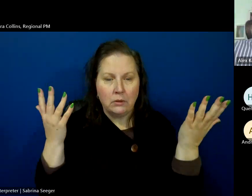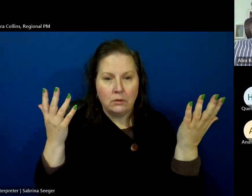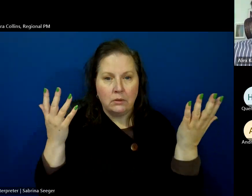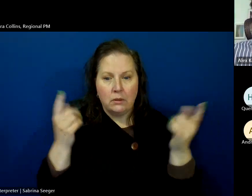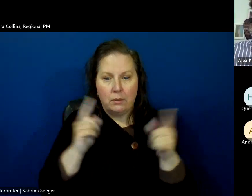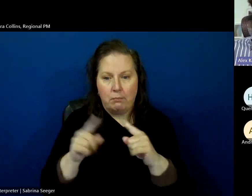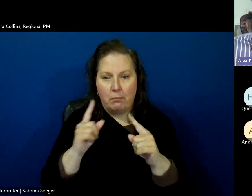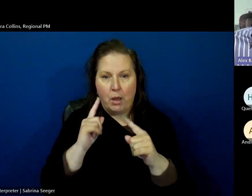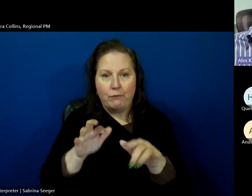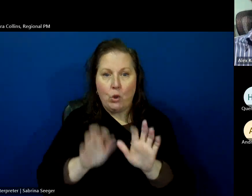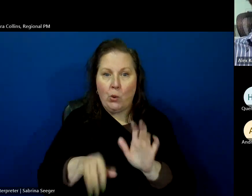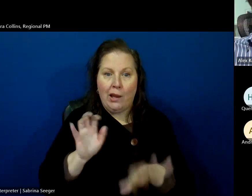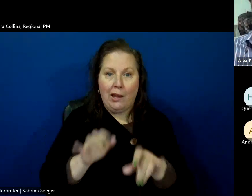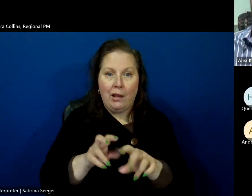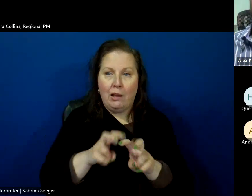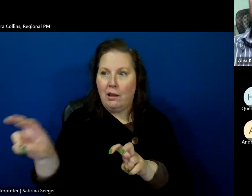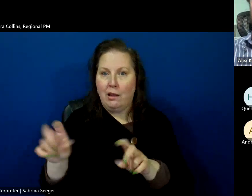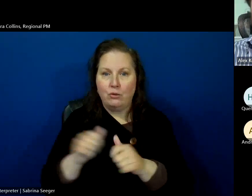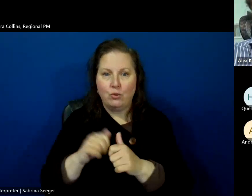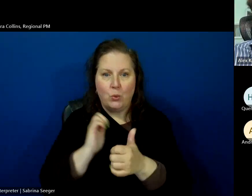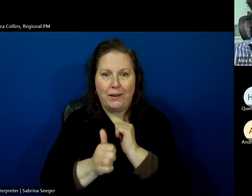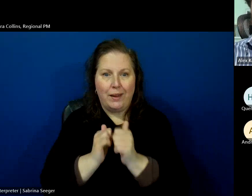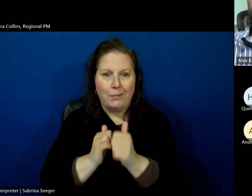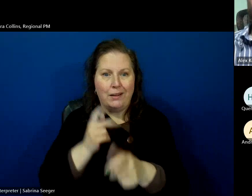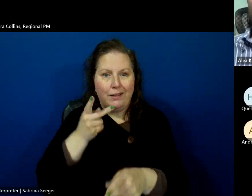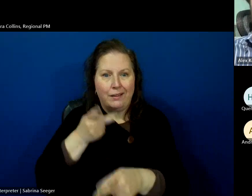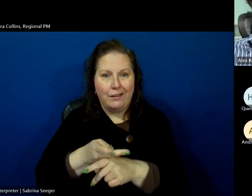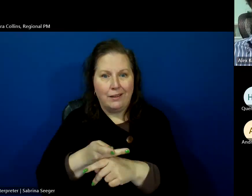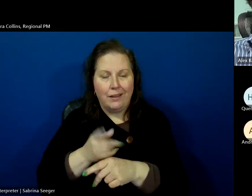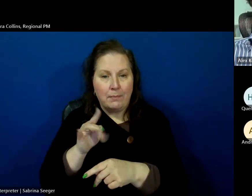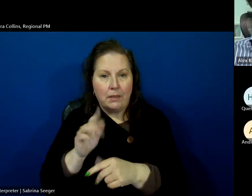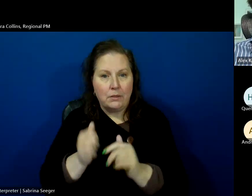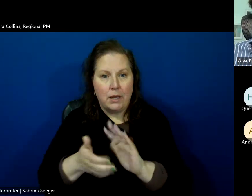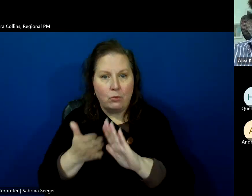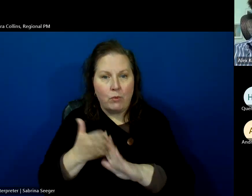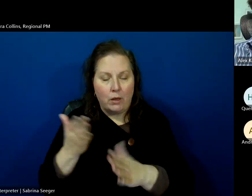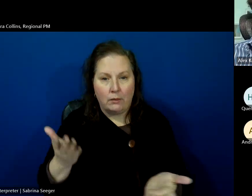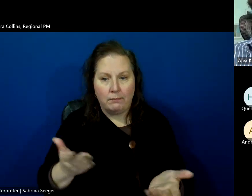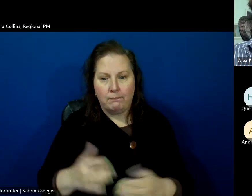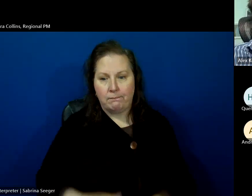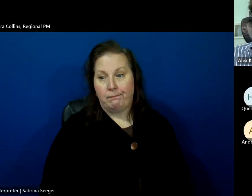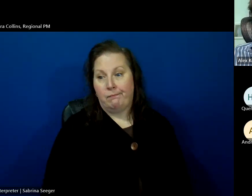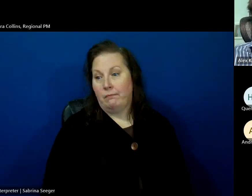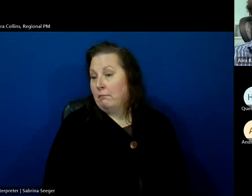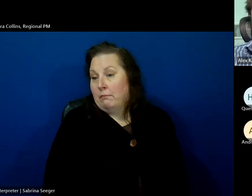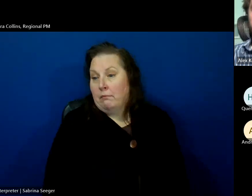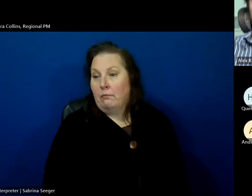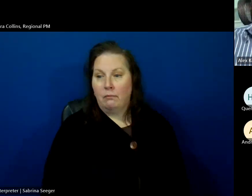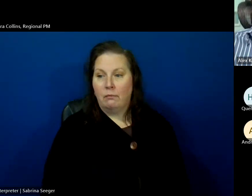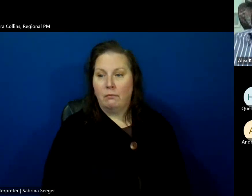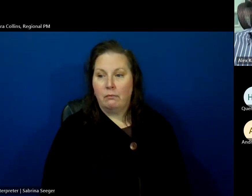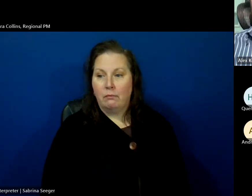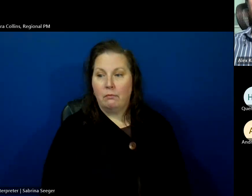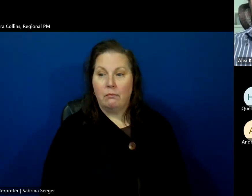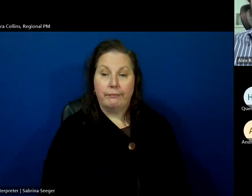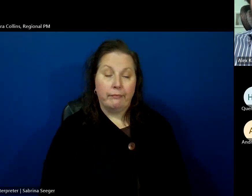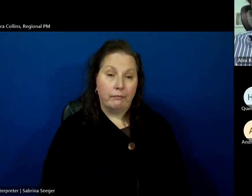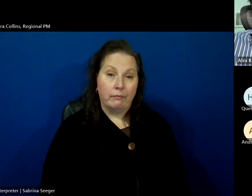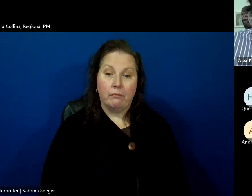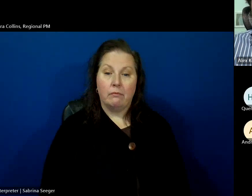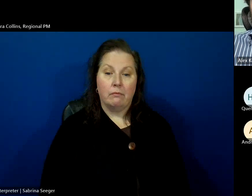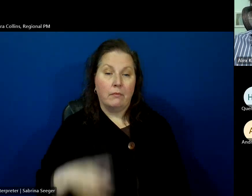few keystrokes, move somebody to a competitor that can keep the data turned on. So I've